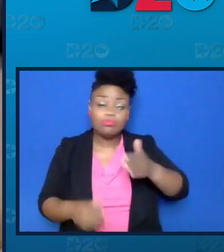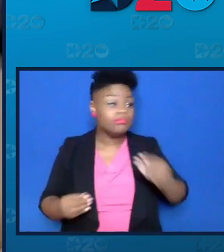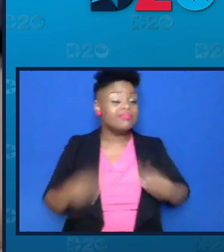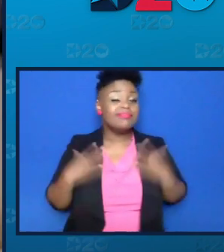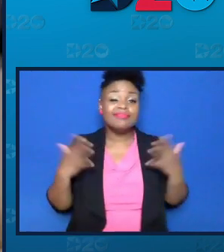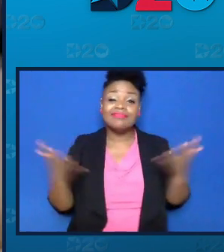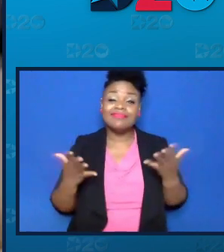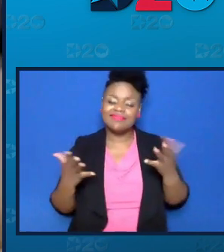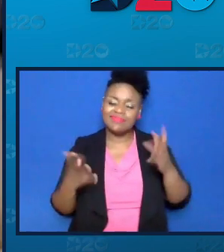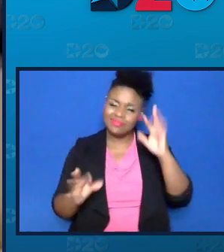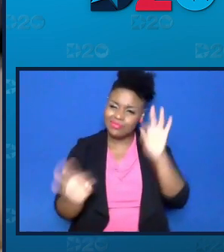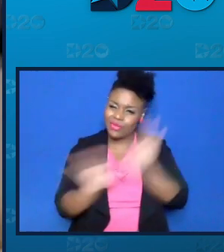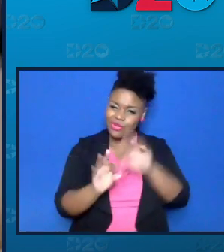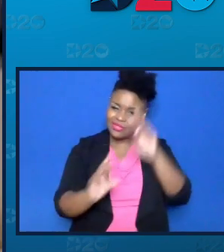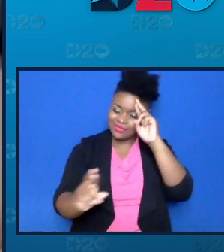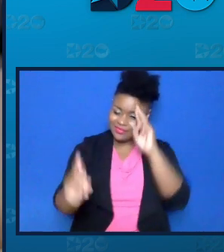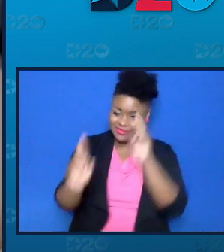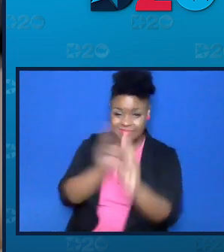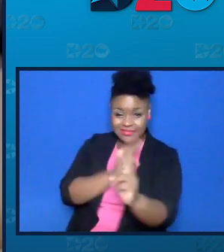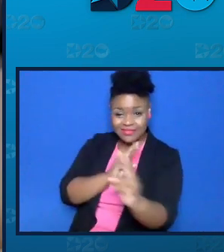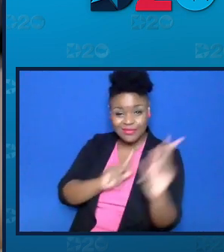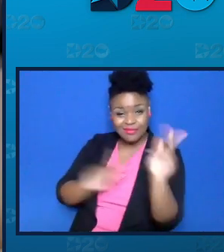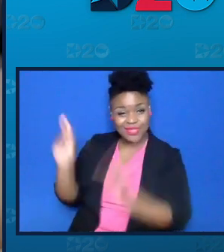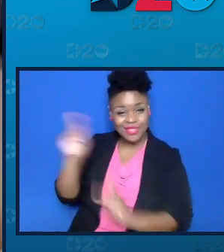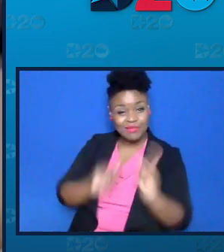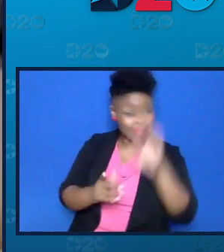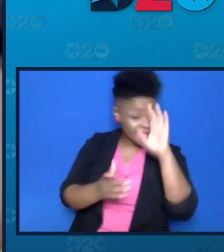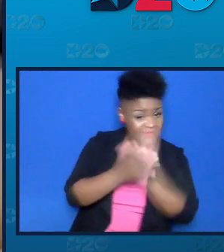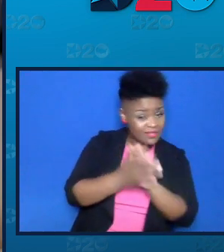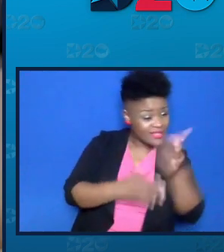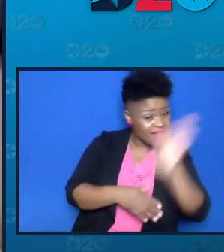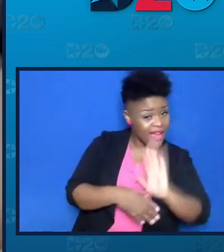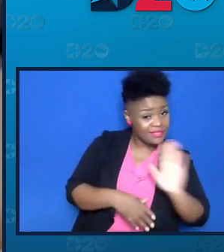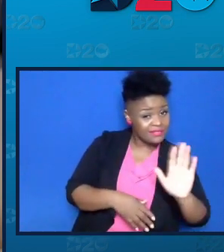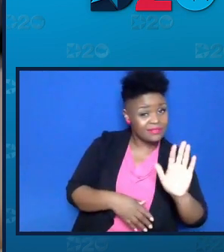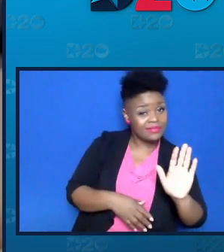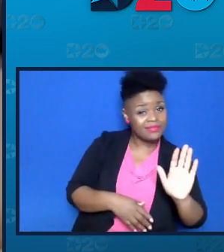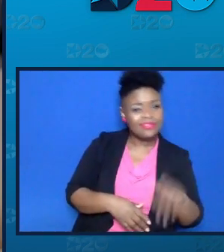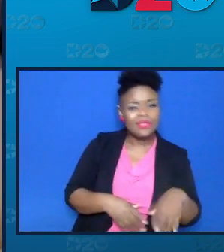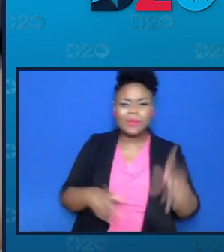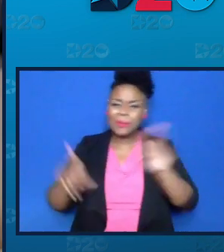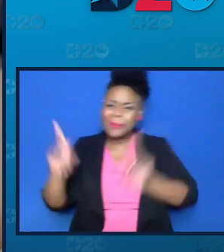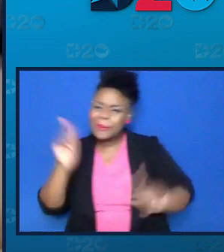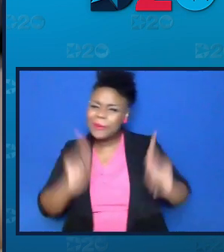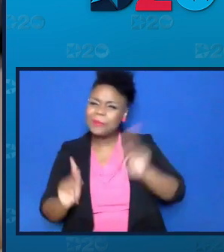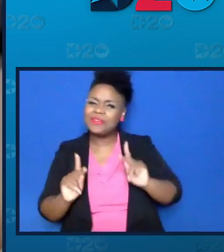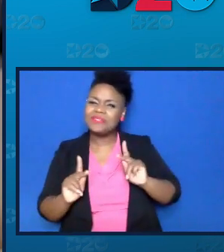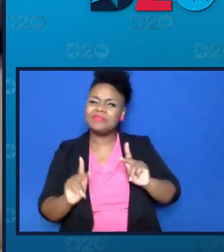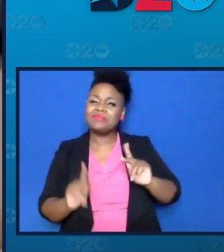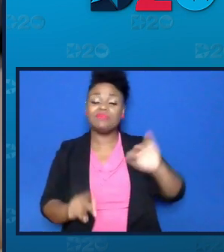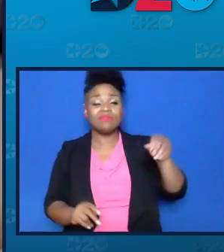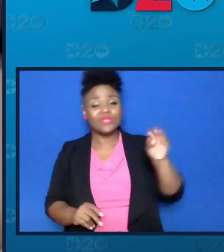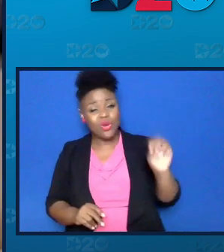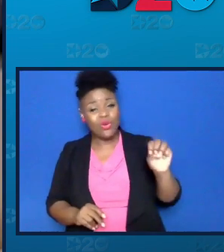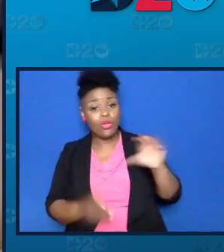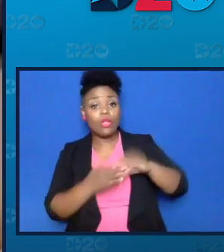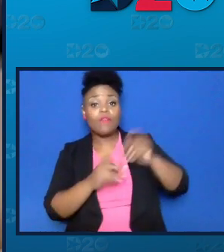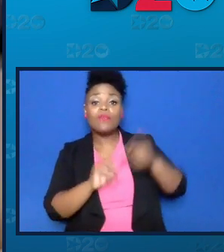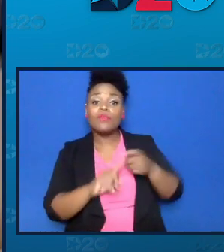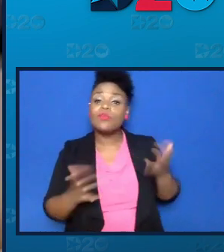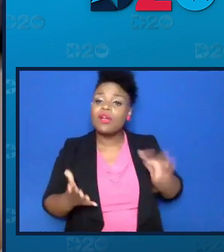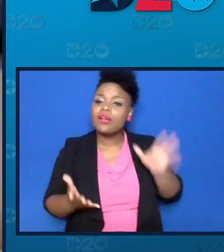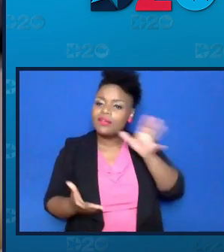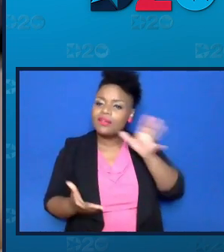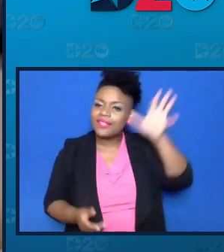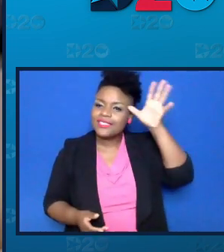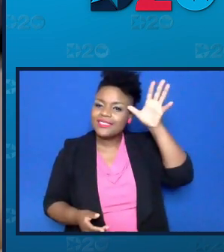Joe believes were made in the image of God. Joe learned that from his parents and the nuns and priests right here in Delaware who taught him and inspired